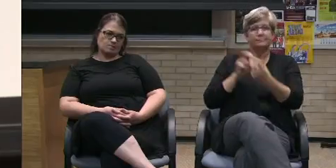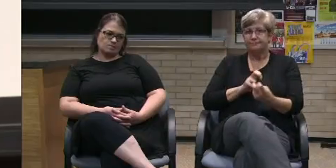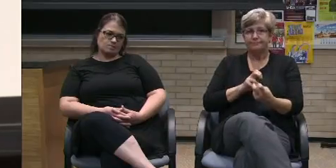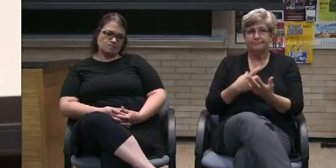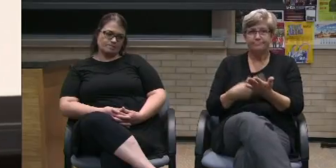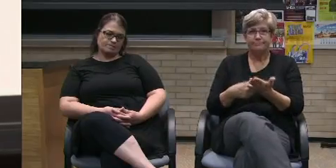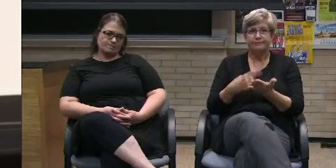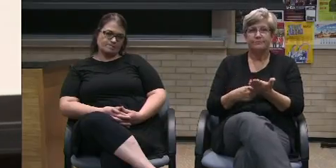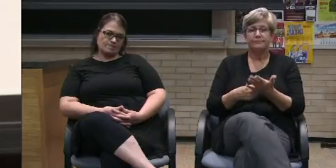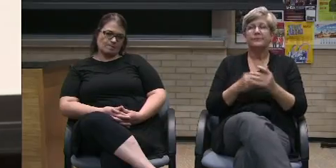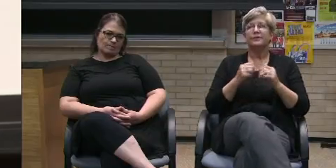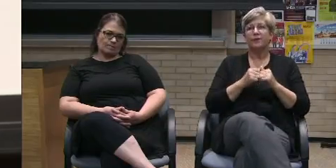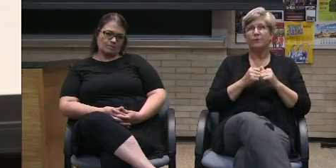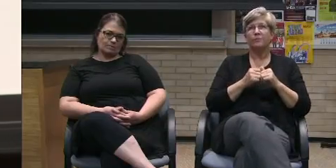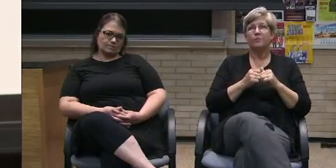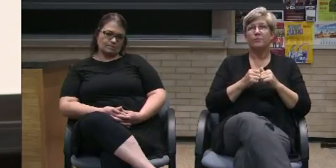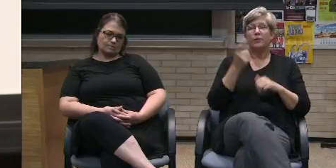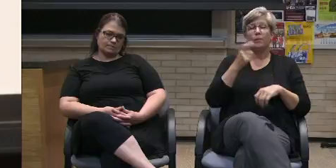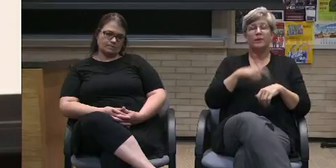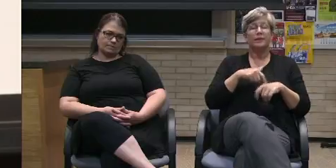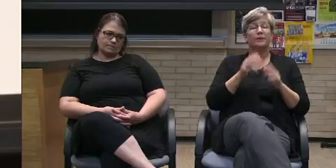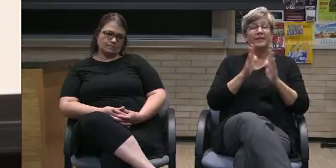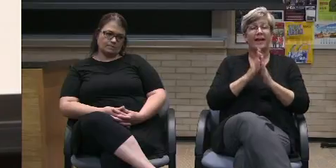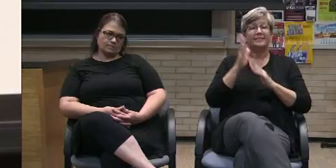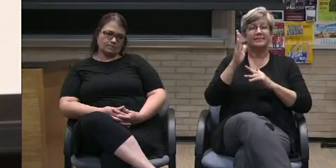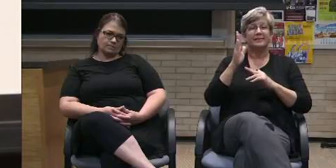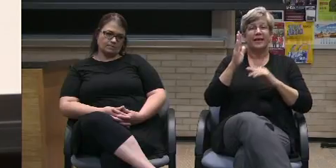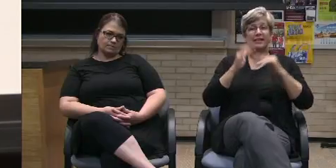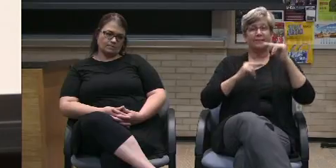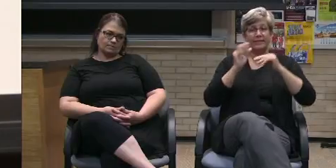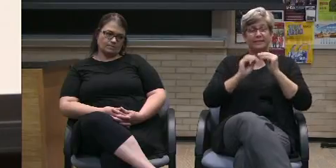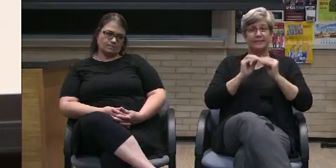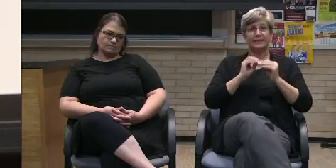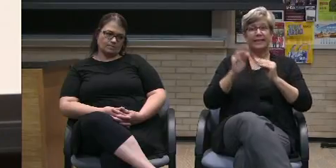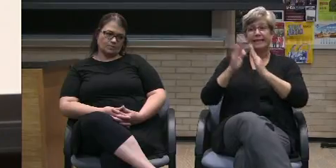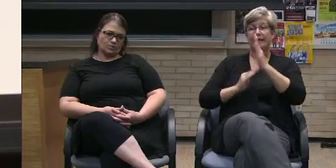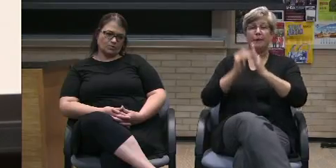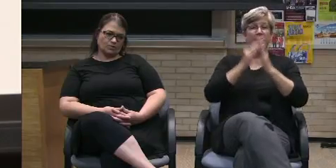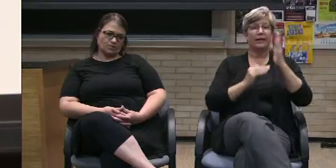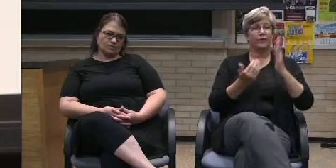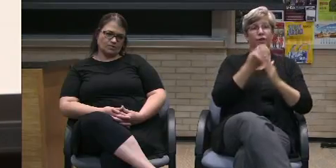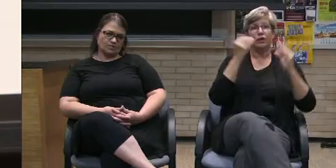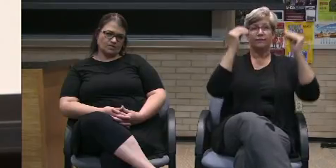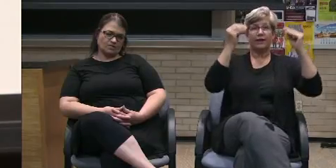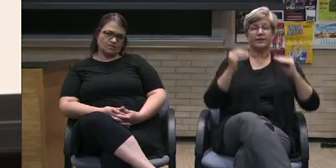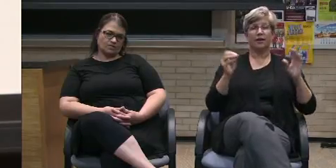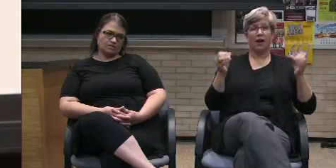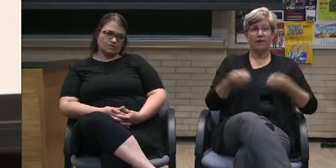have asked facilities to paint our new faculty offices, and we were told, we don't do Metro